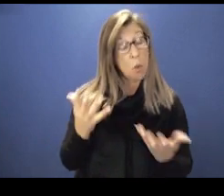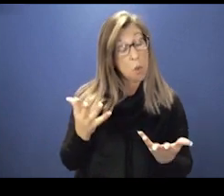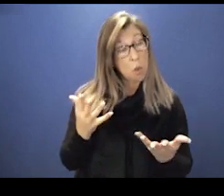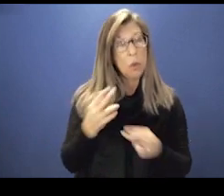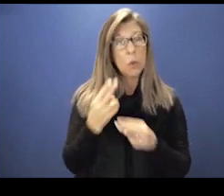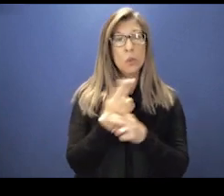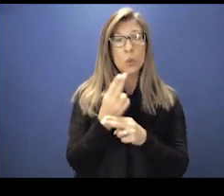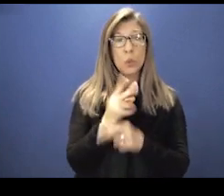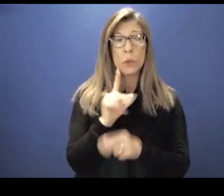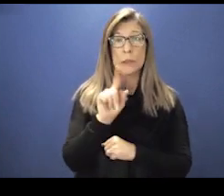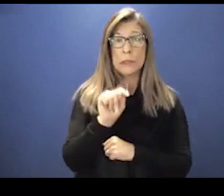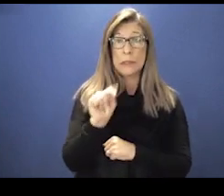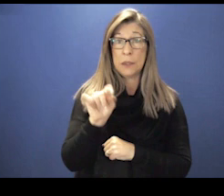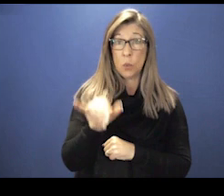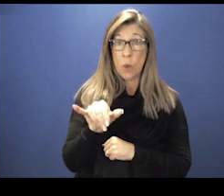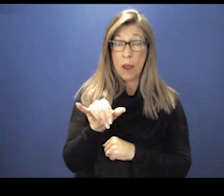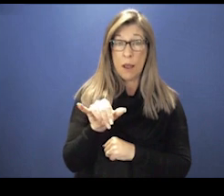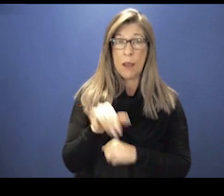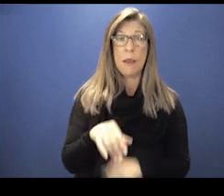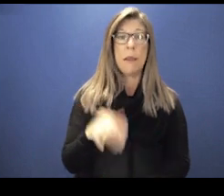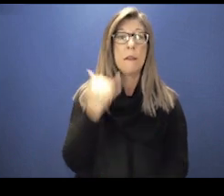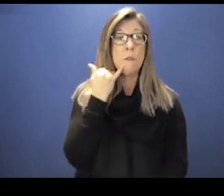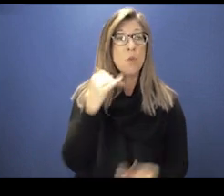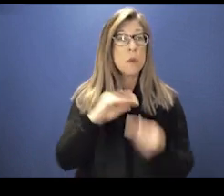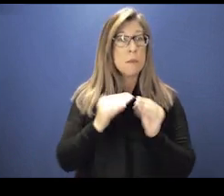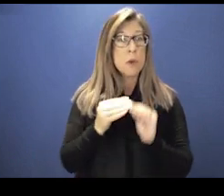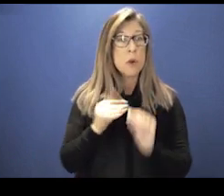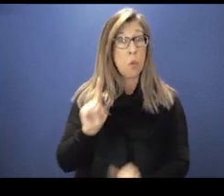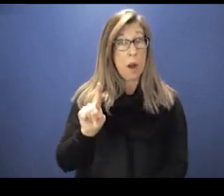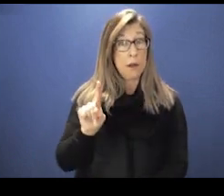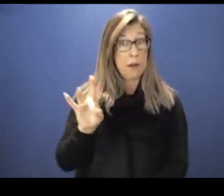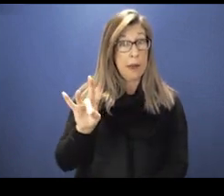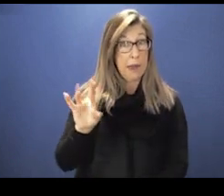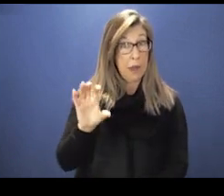1-800-959-8281 or TTY